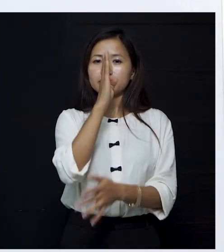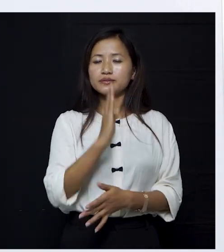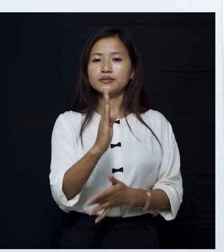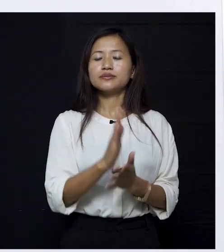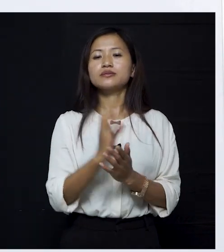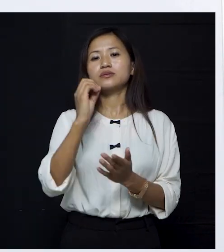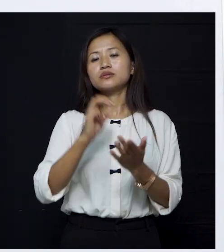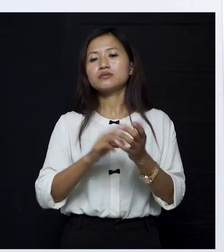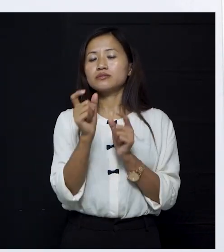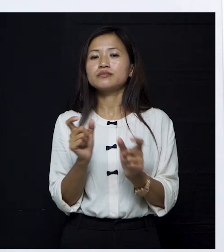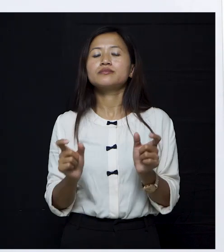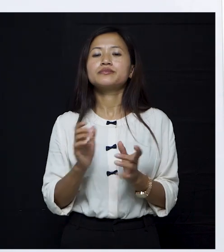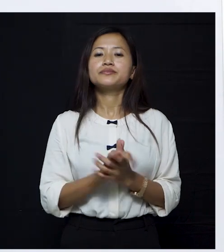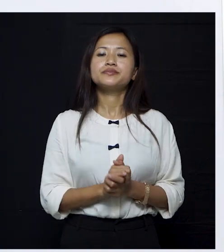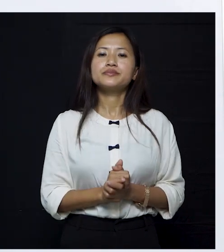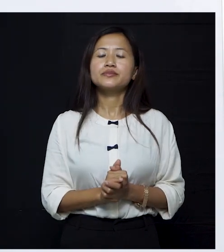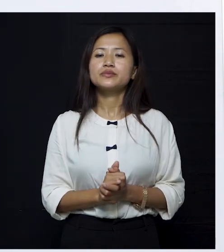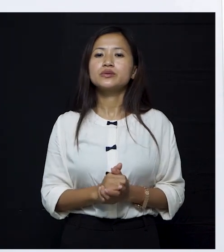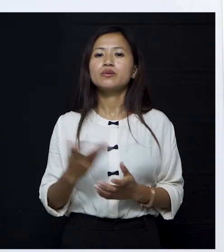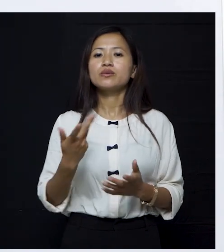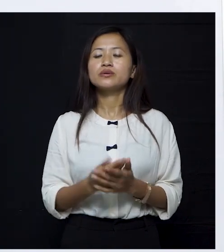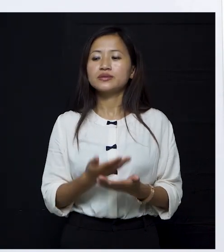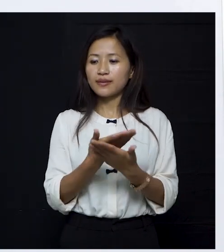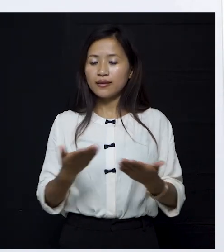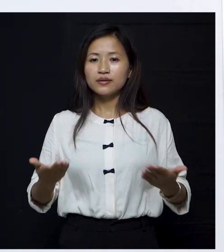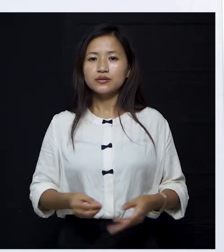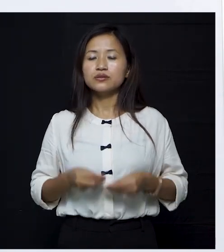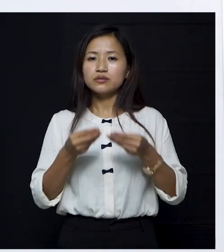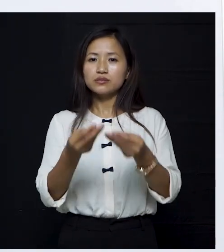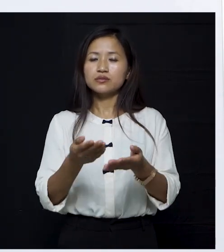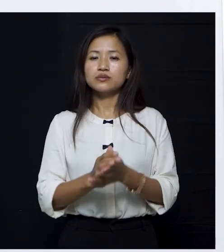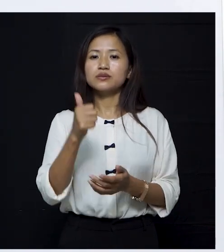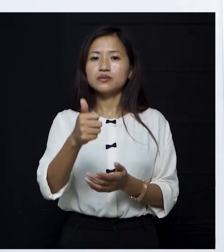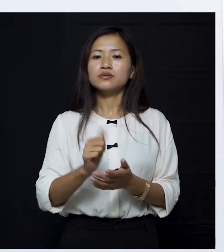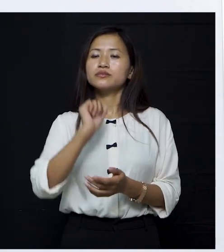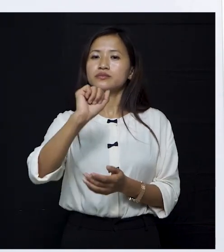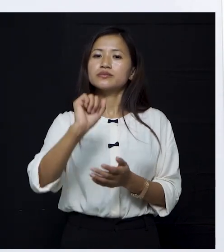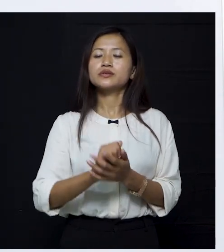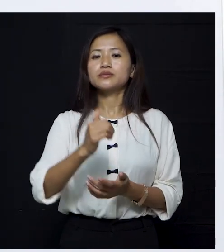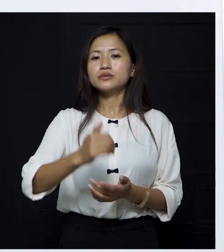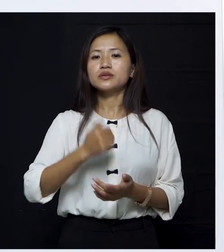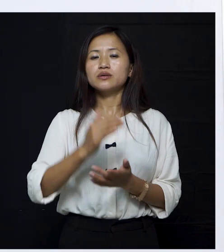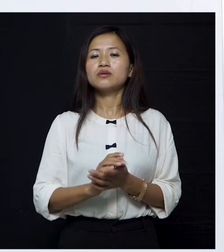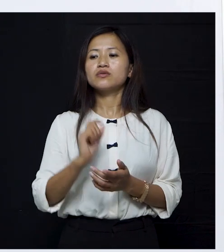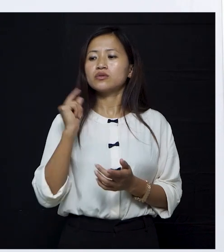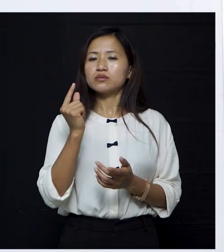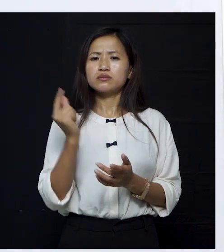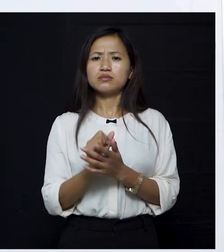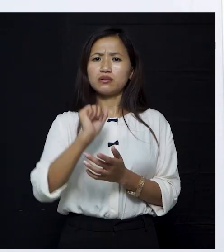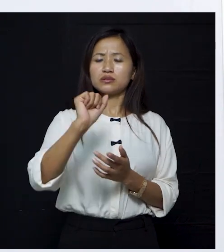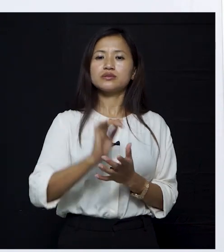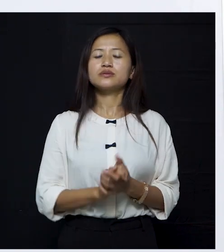consumers. Direct consumers means where the producers, they are producing the goods themselves for their own use, not